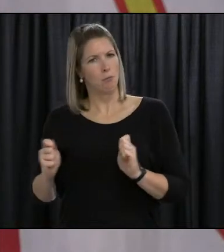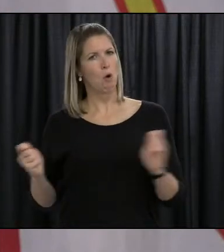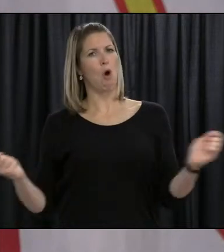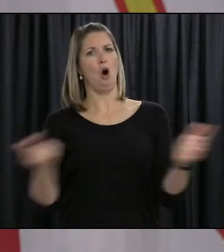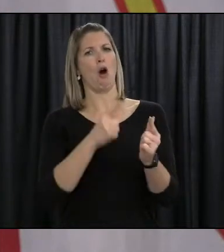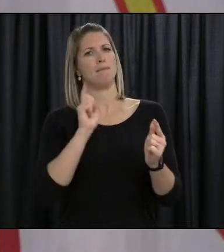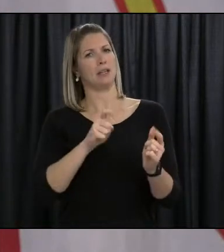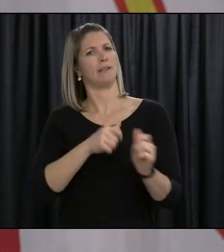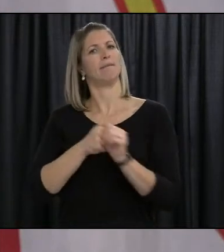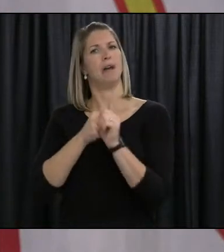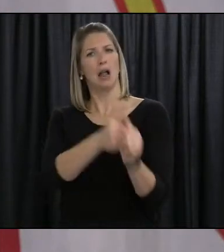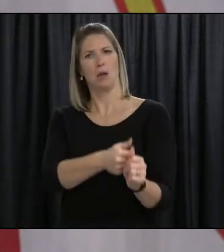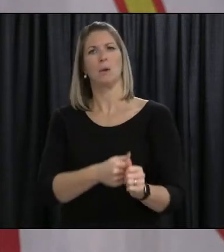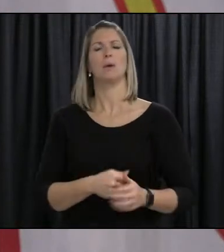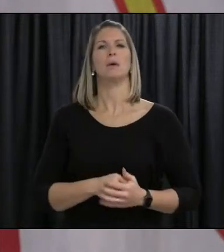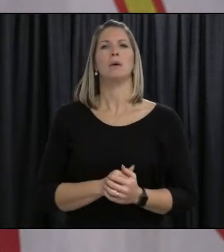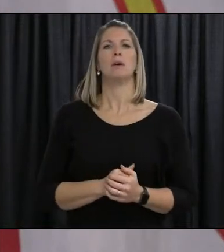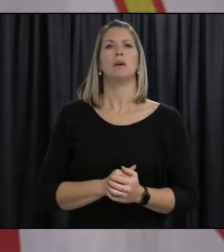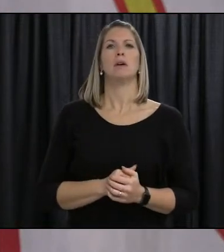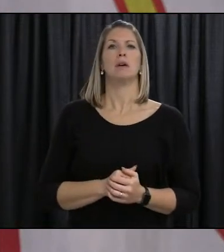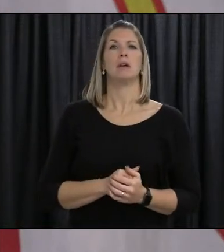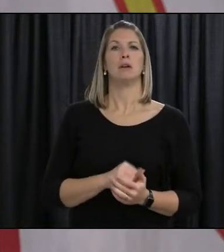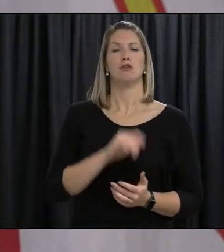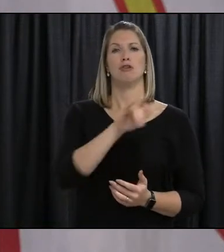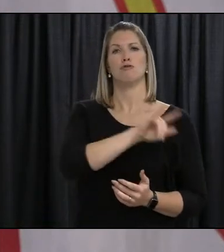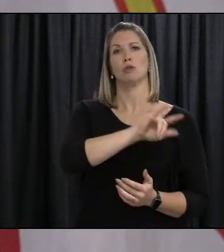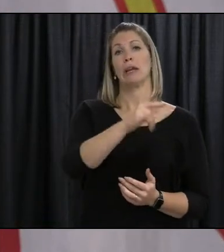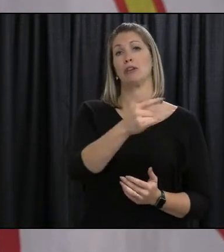So I think rotational workers have their,